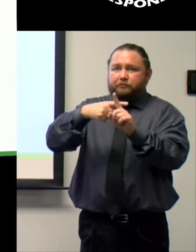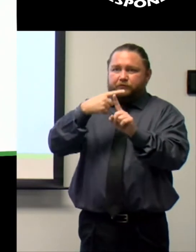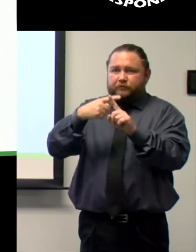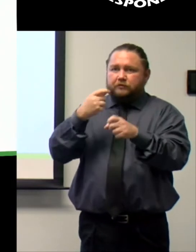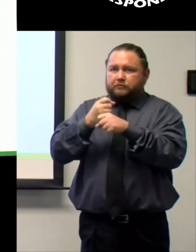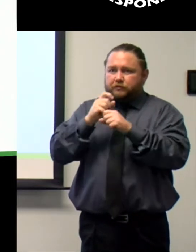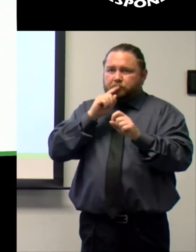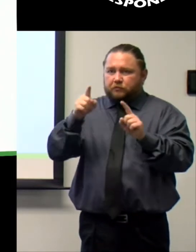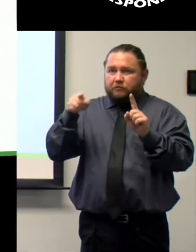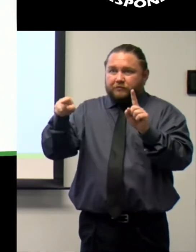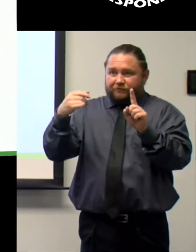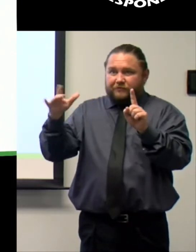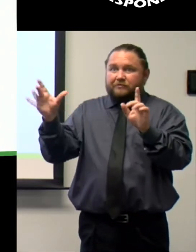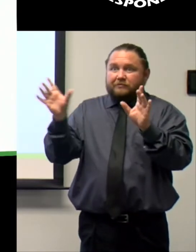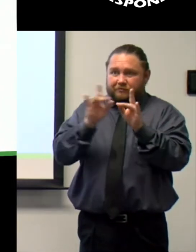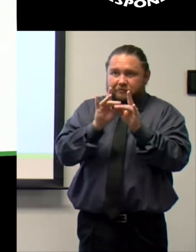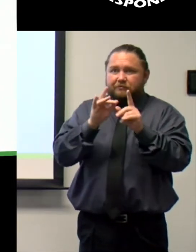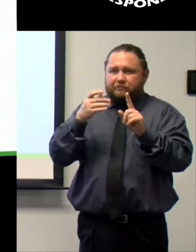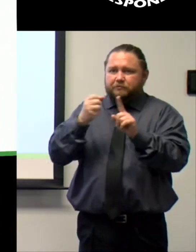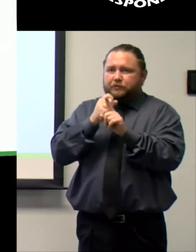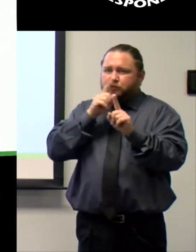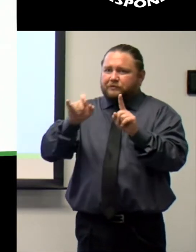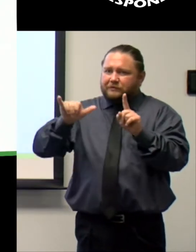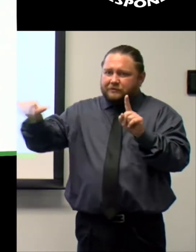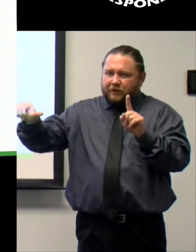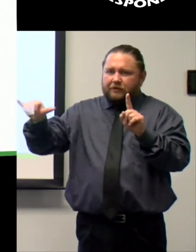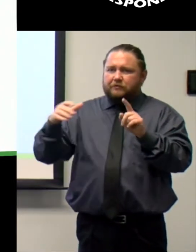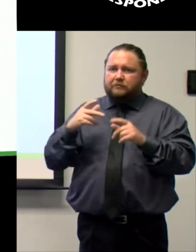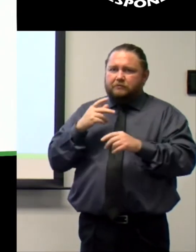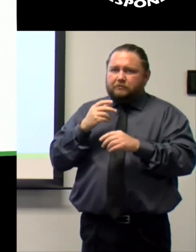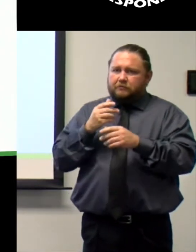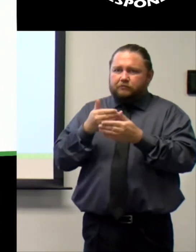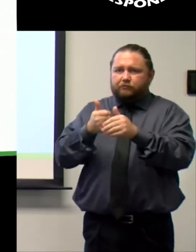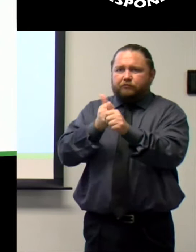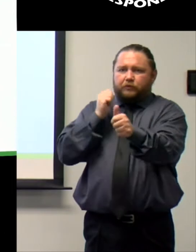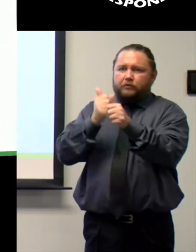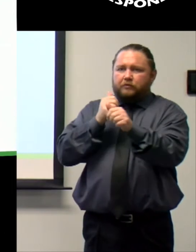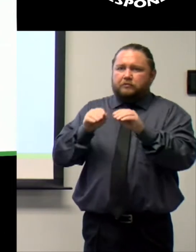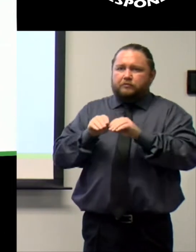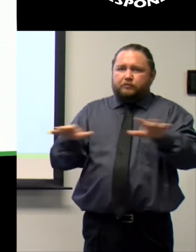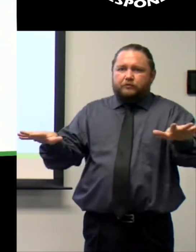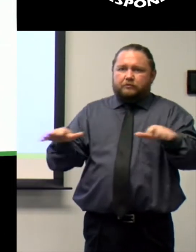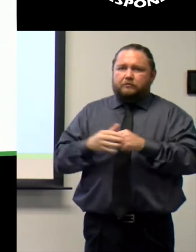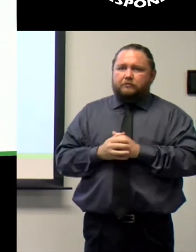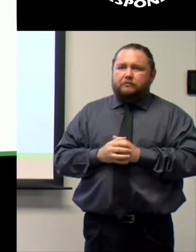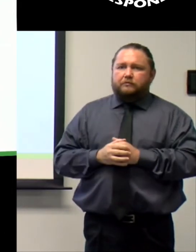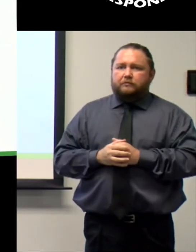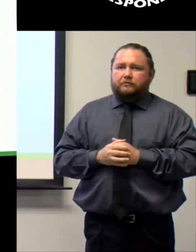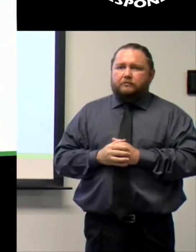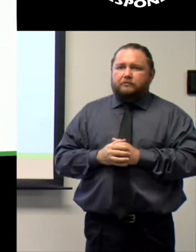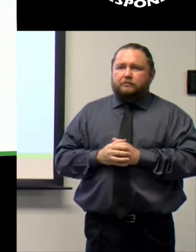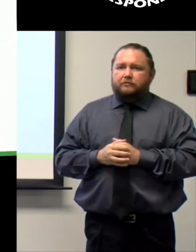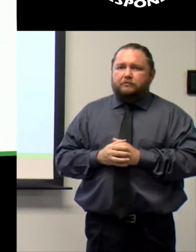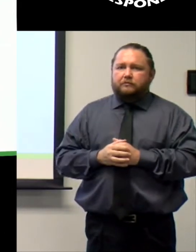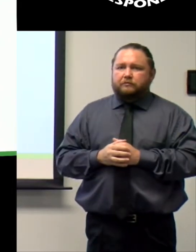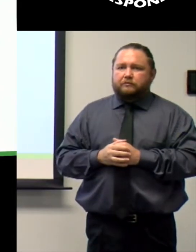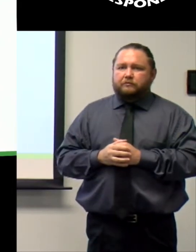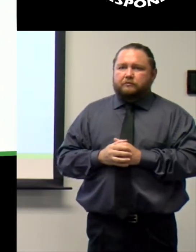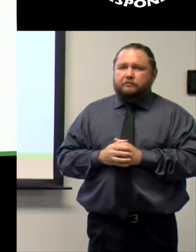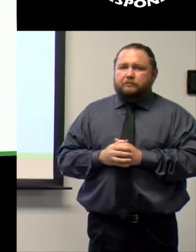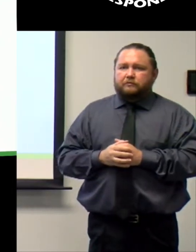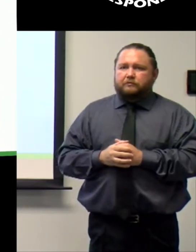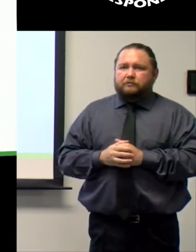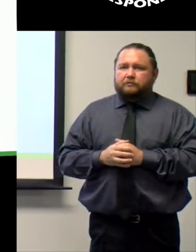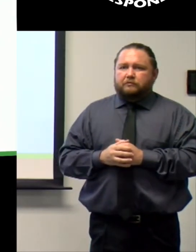they've caught it to anyone else before it's determined that they do not have the disease. And of course, if they do, then